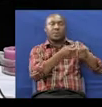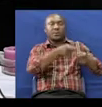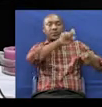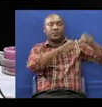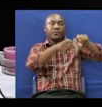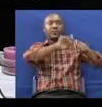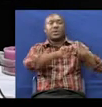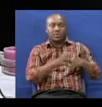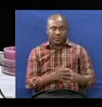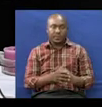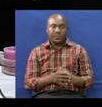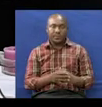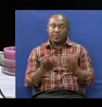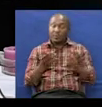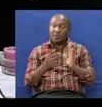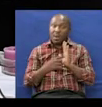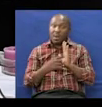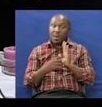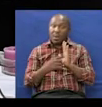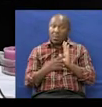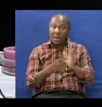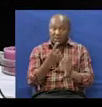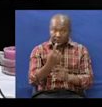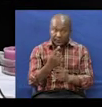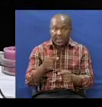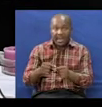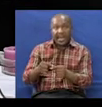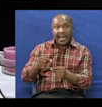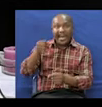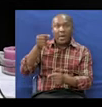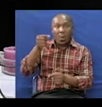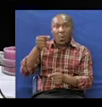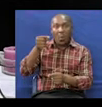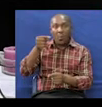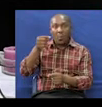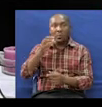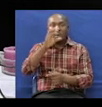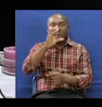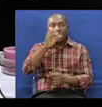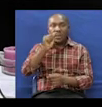Okay, one example is candle. One